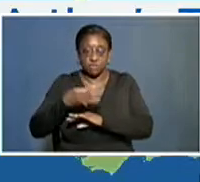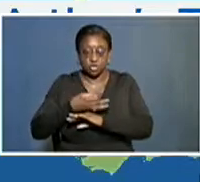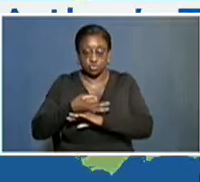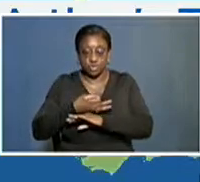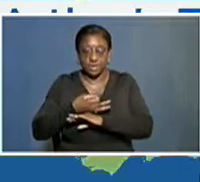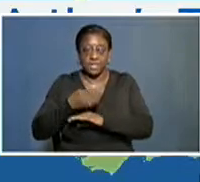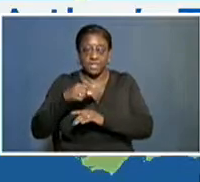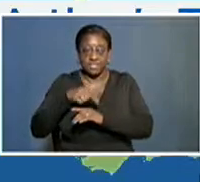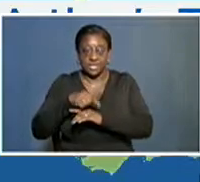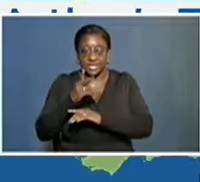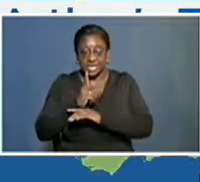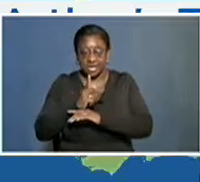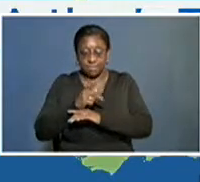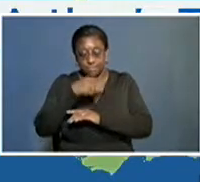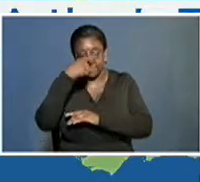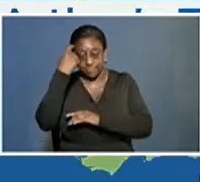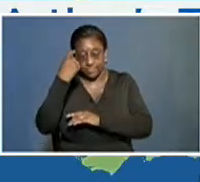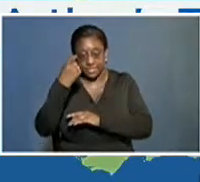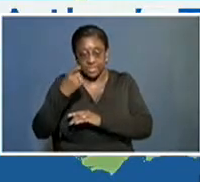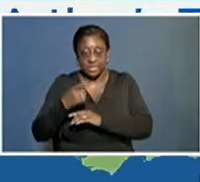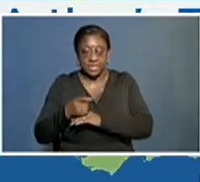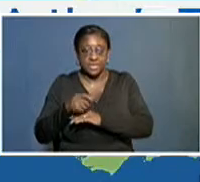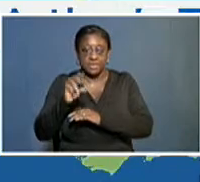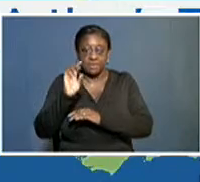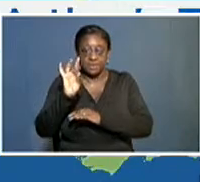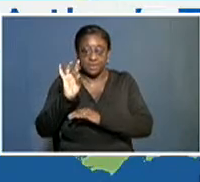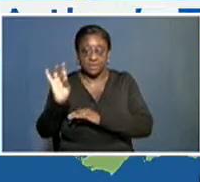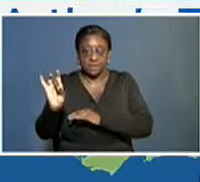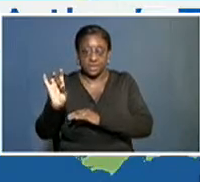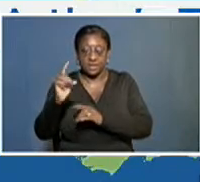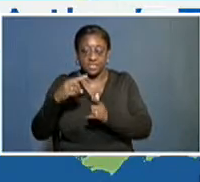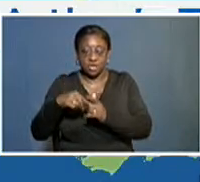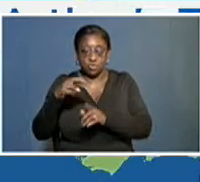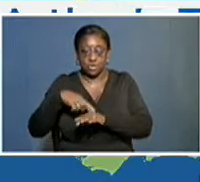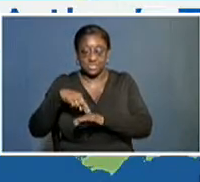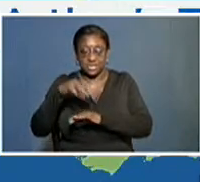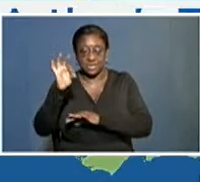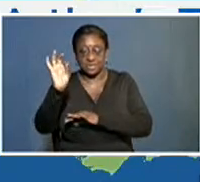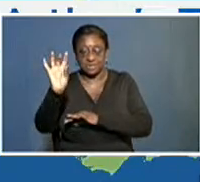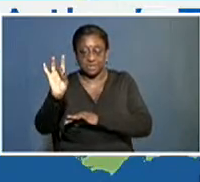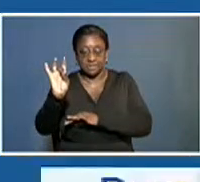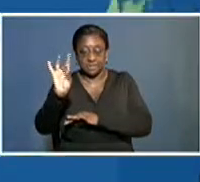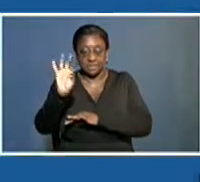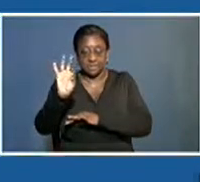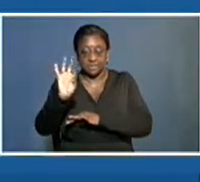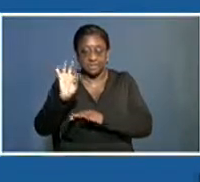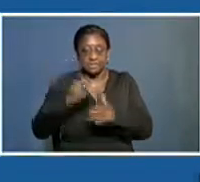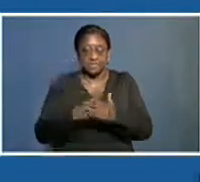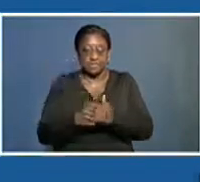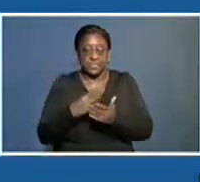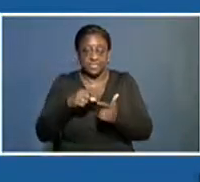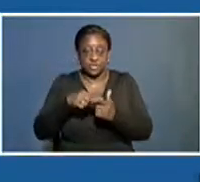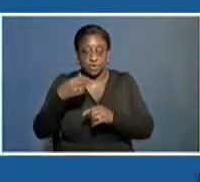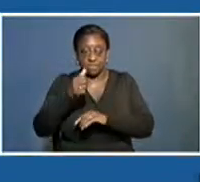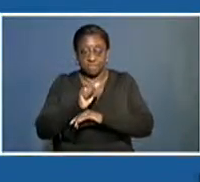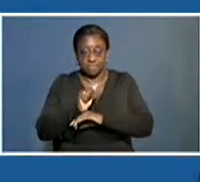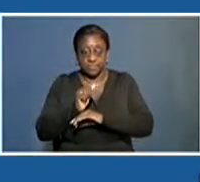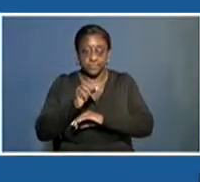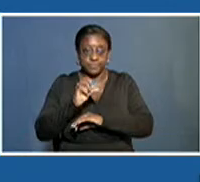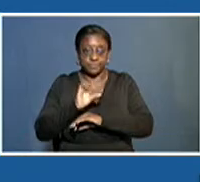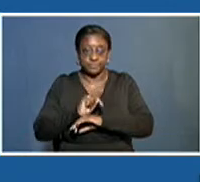Eleuthera, 89. Black Point, Exuma, Kemps, Bay St. Andros, and Fresh Creek in Central Andros, all at 88 degrees. 89s